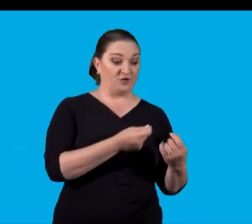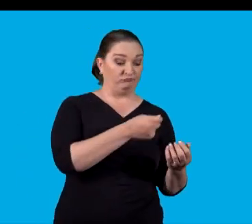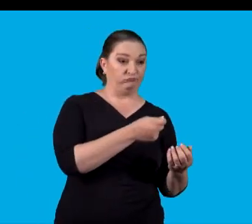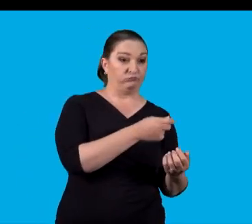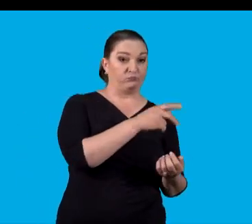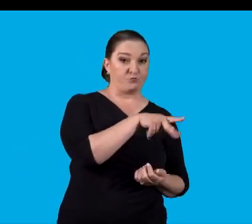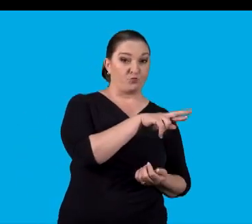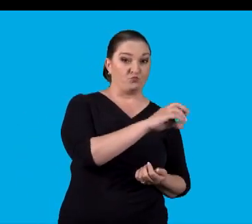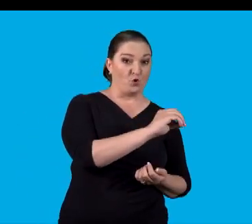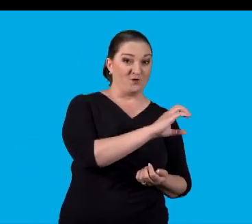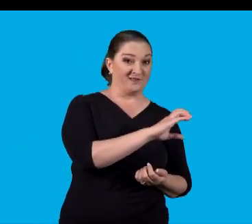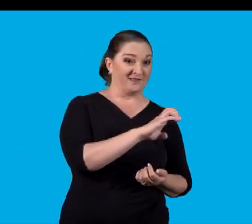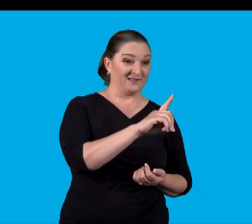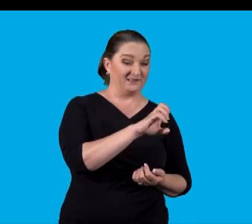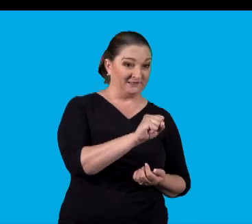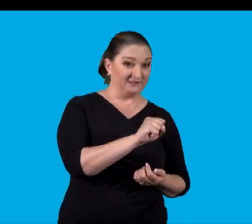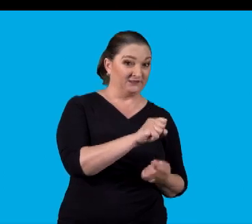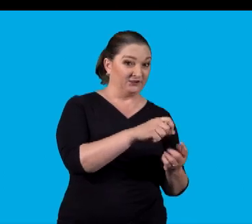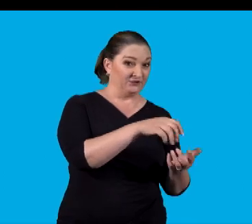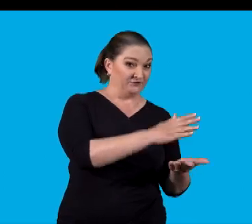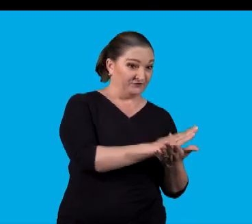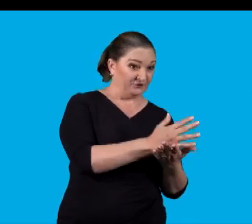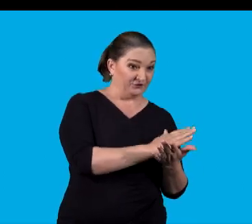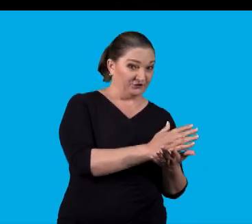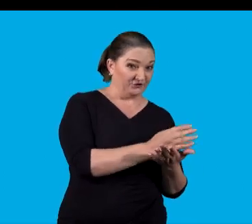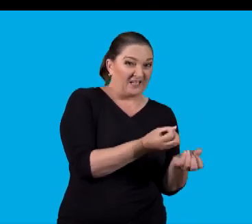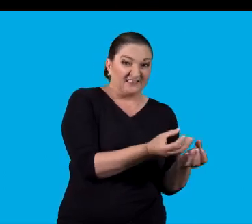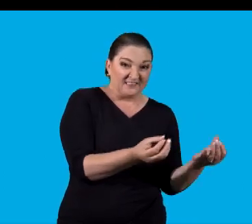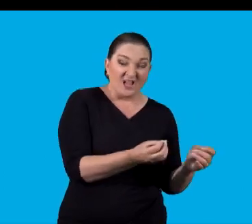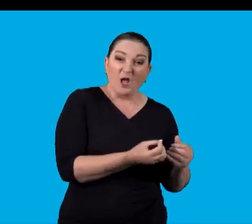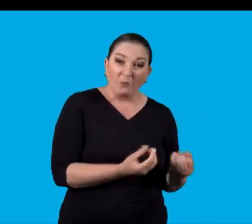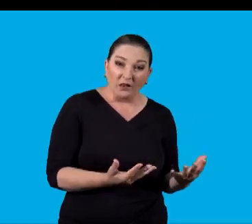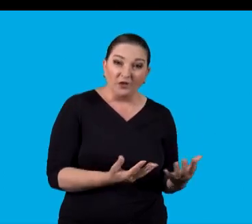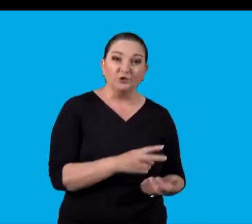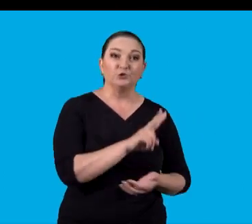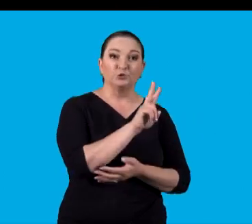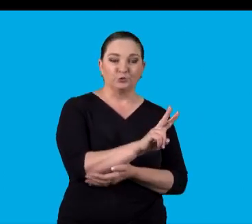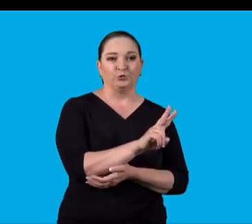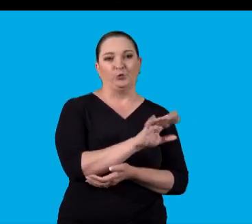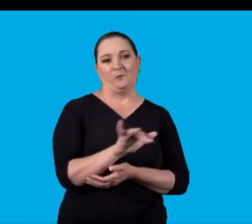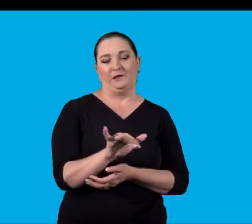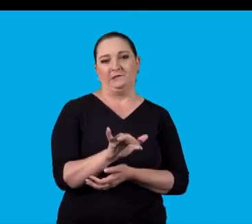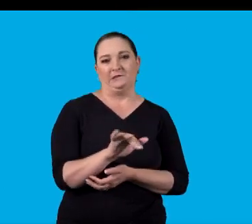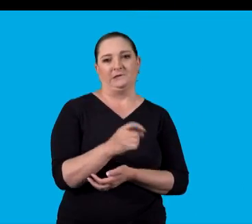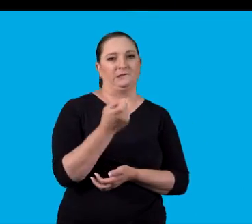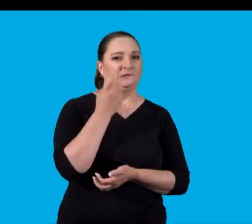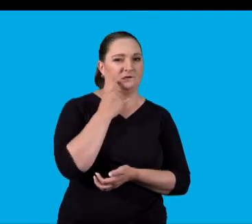22,500,000. When I come here now, proceeds from issue of shares. We are told here we issued